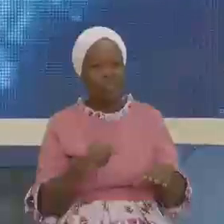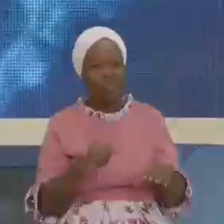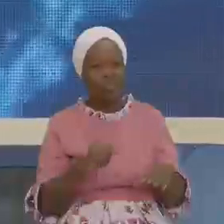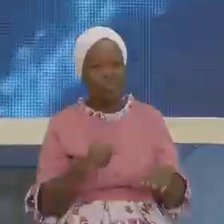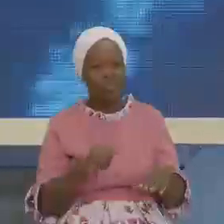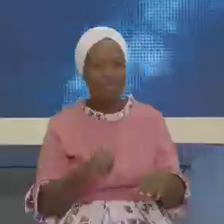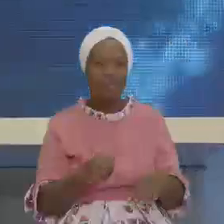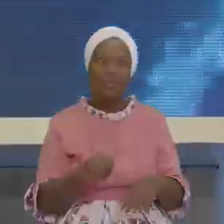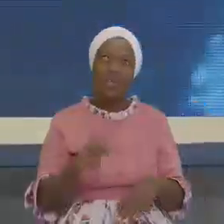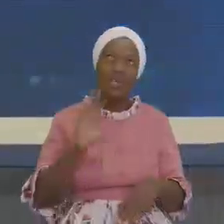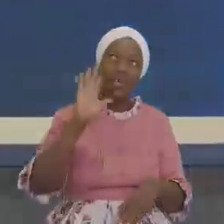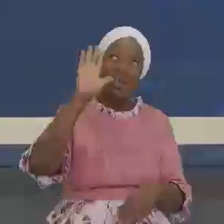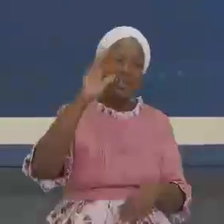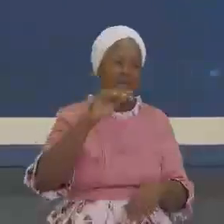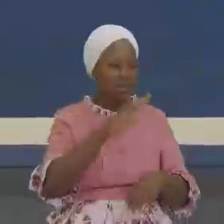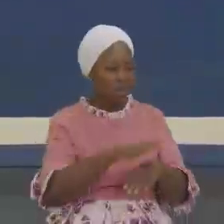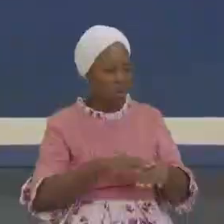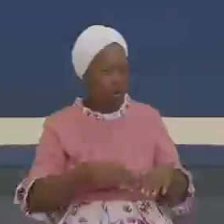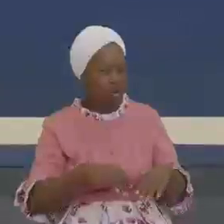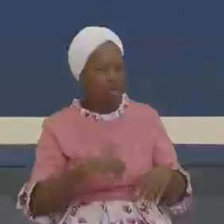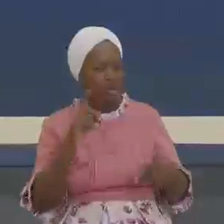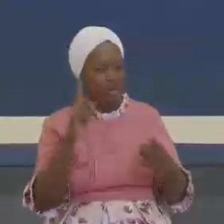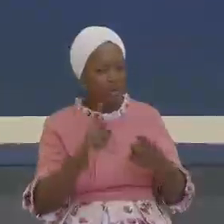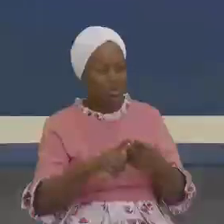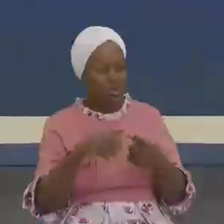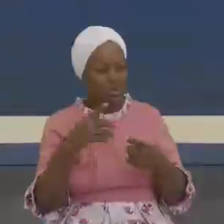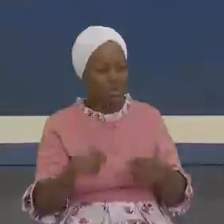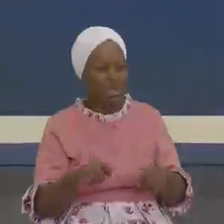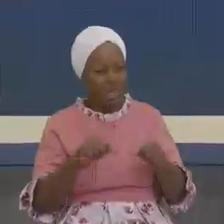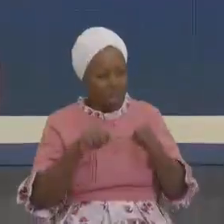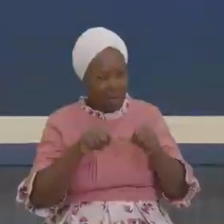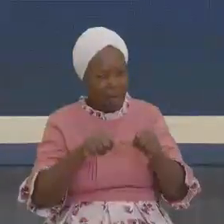His call to the abounding life.